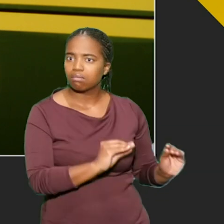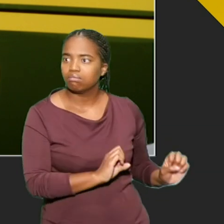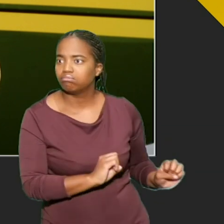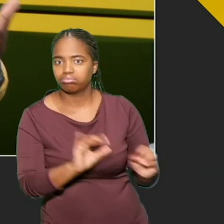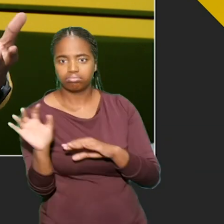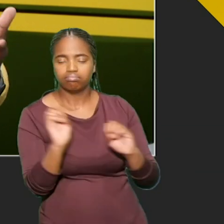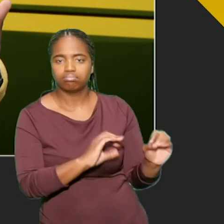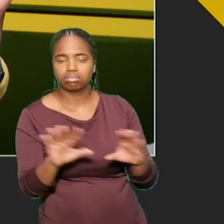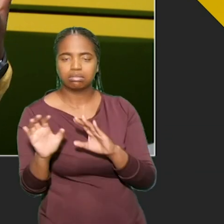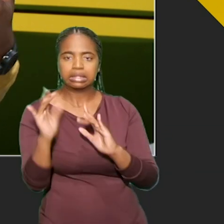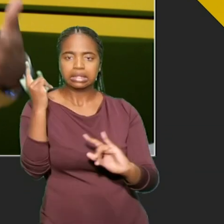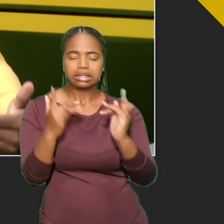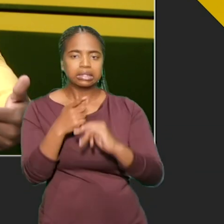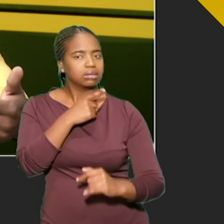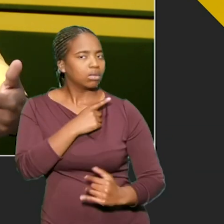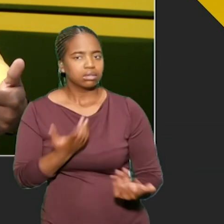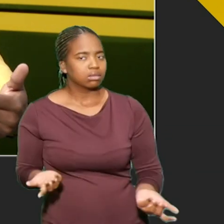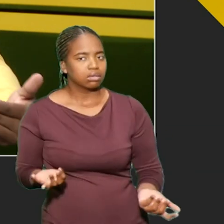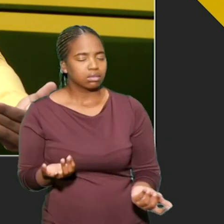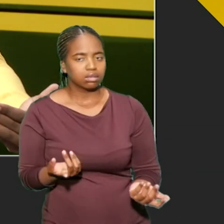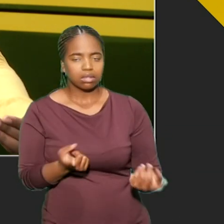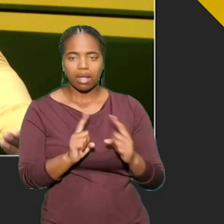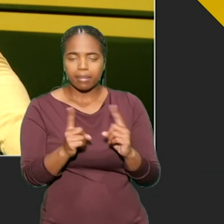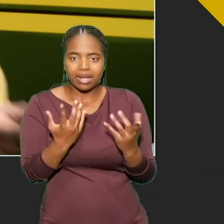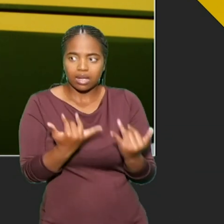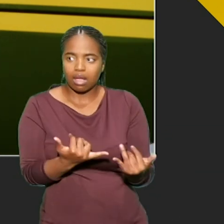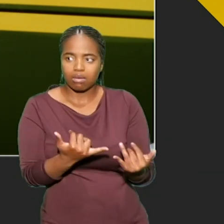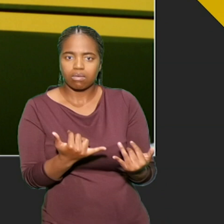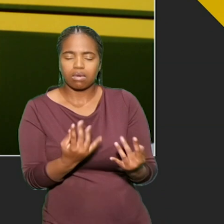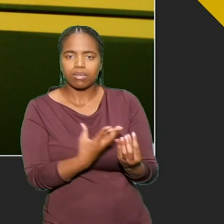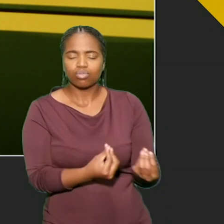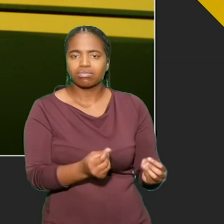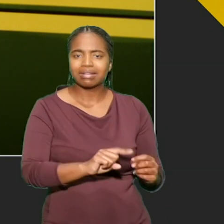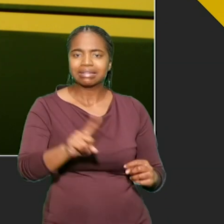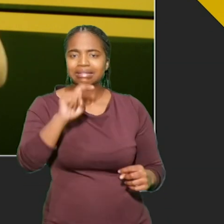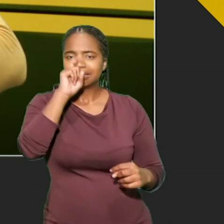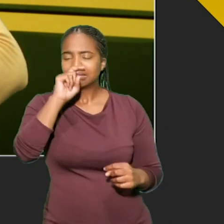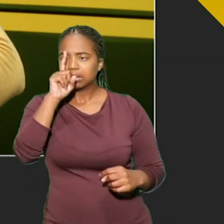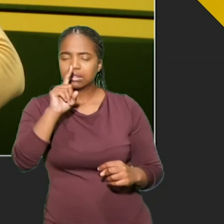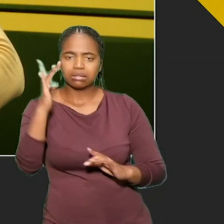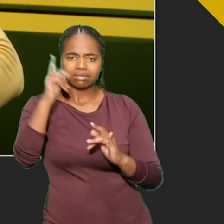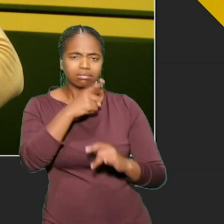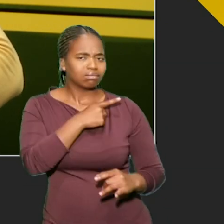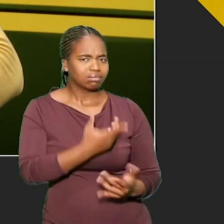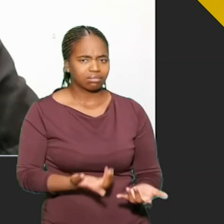it was just an obvious ukuthi sakhele from ekhaya, but now we are sending children and people to town.